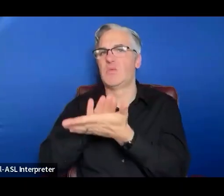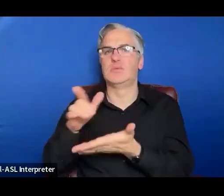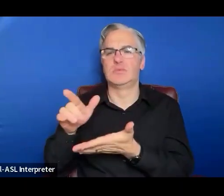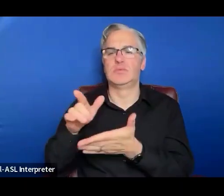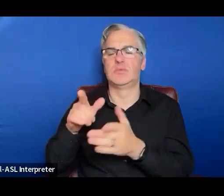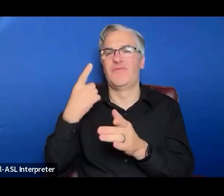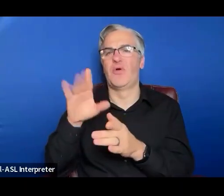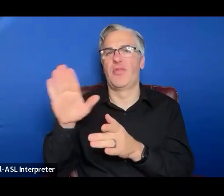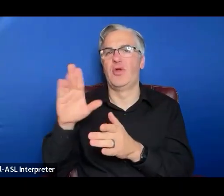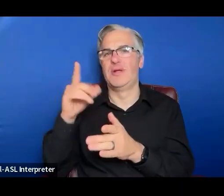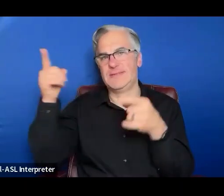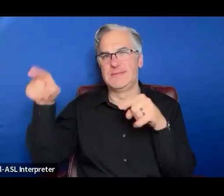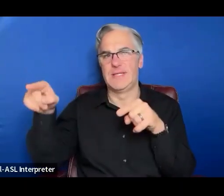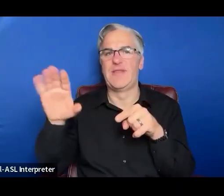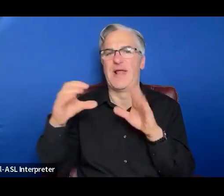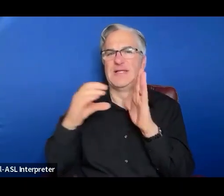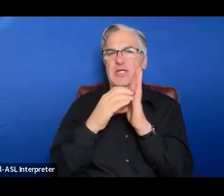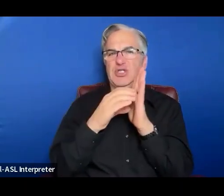section. And